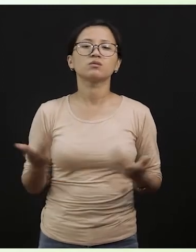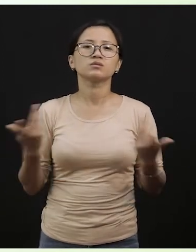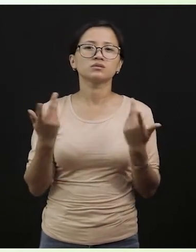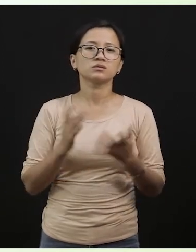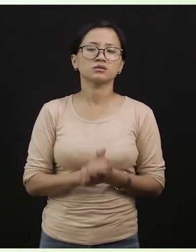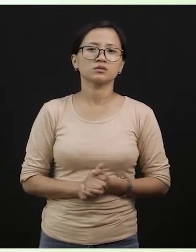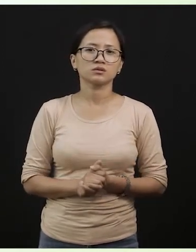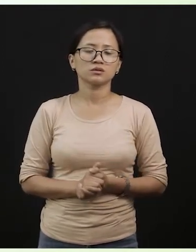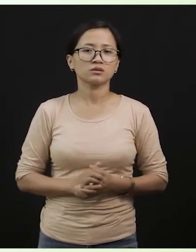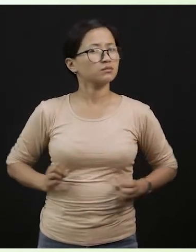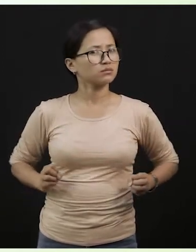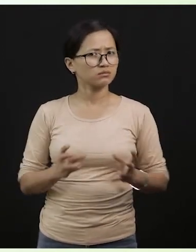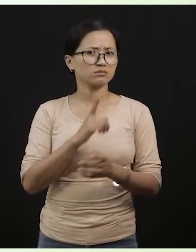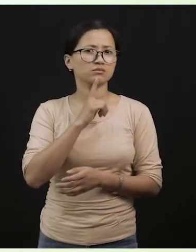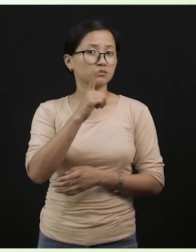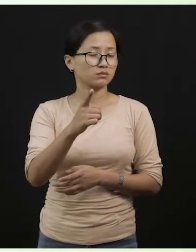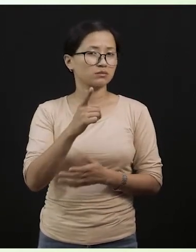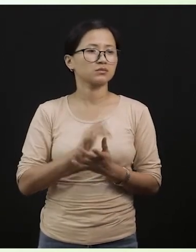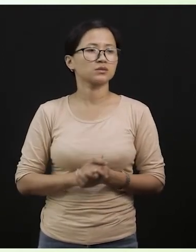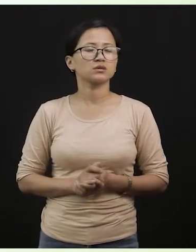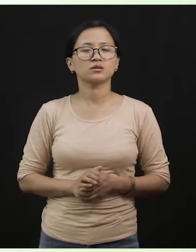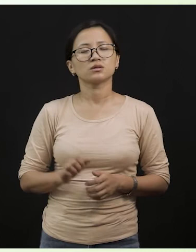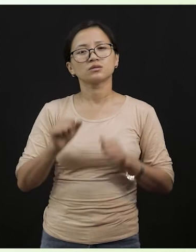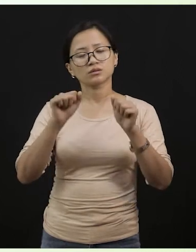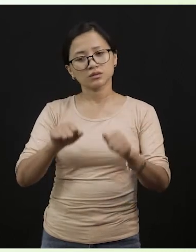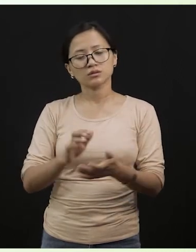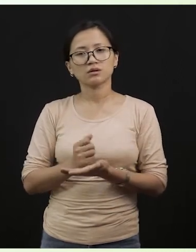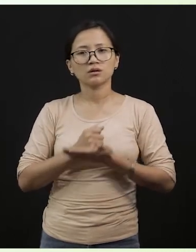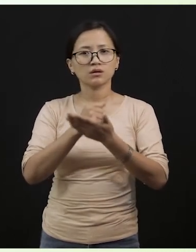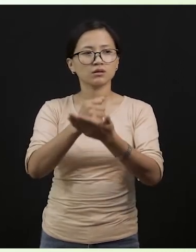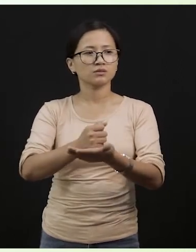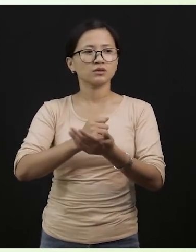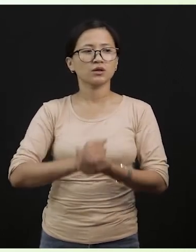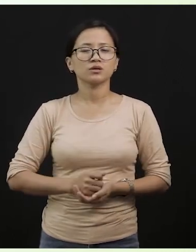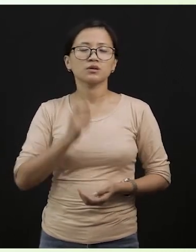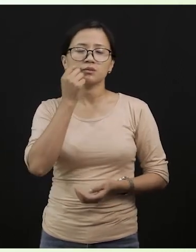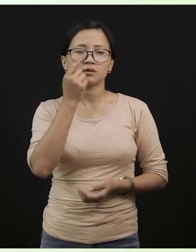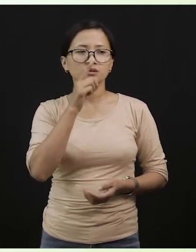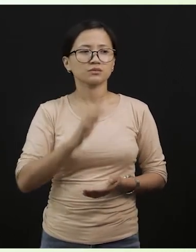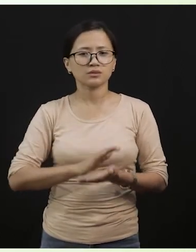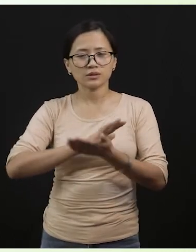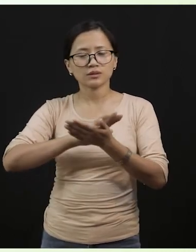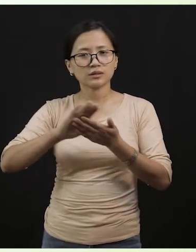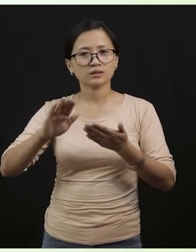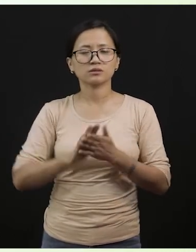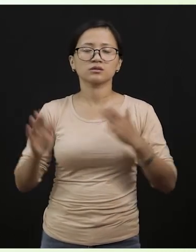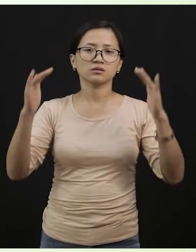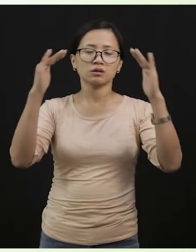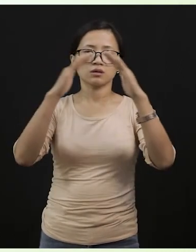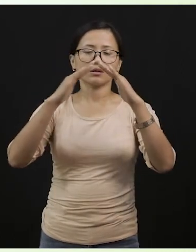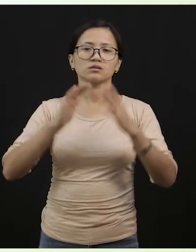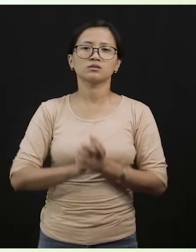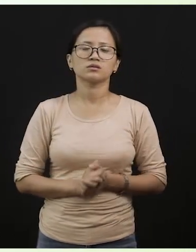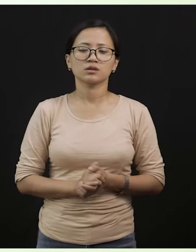Yes, I told you in the beginning, right? You can help your parents by cleaning the house clean. You cannot do those heavy